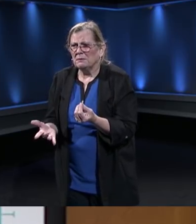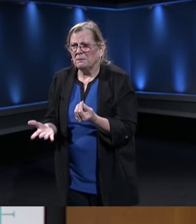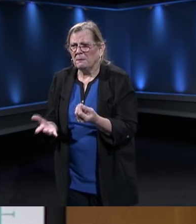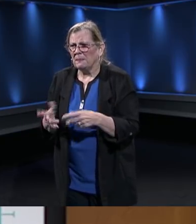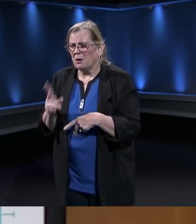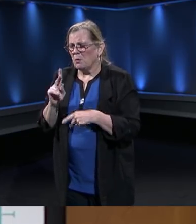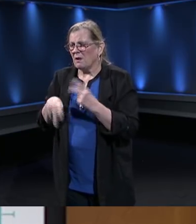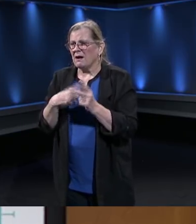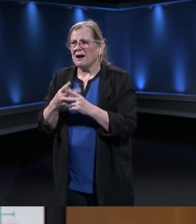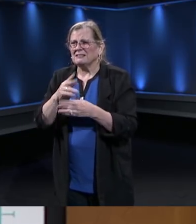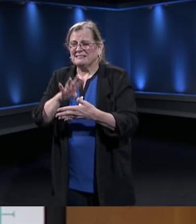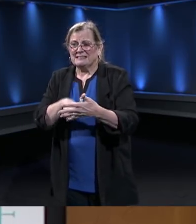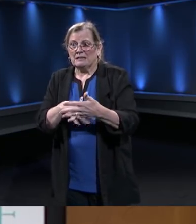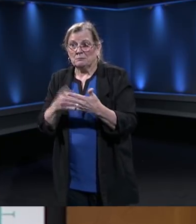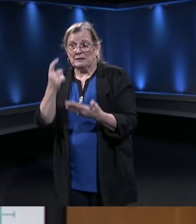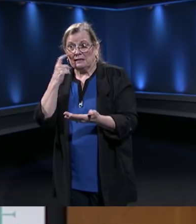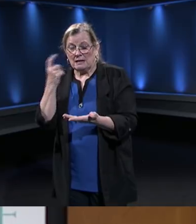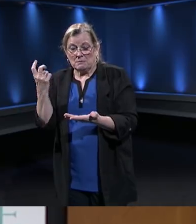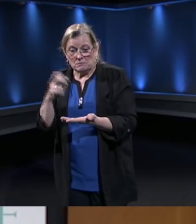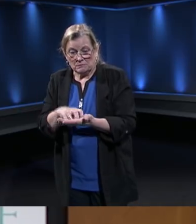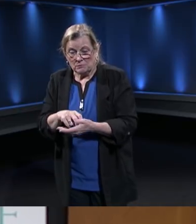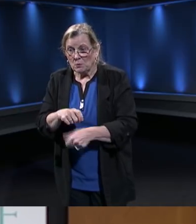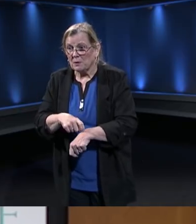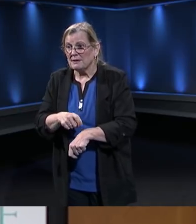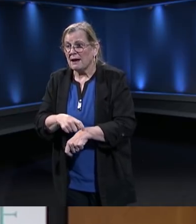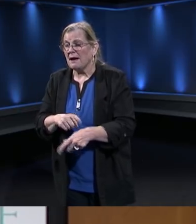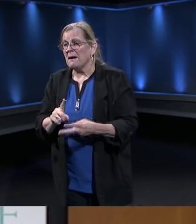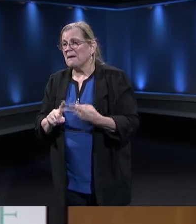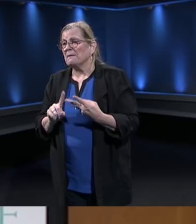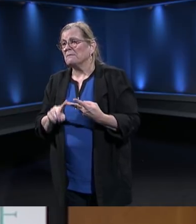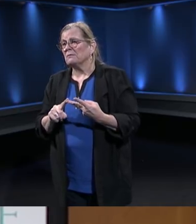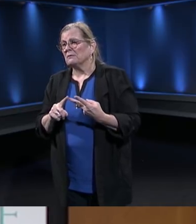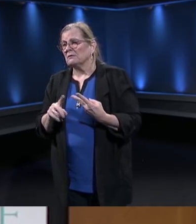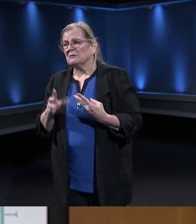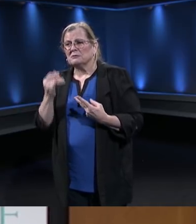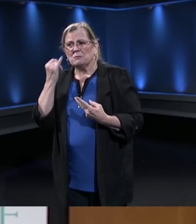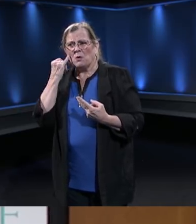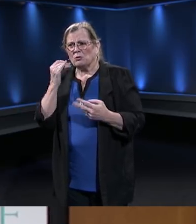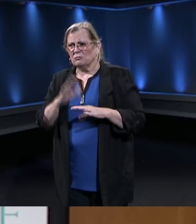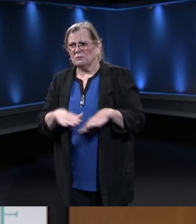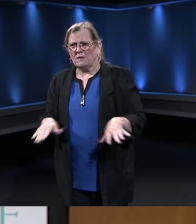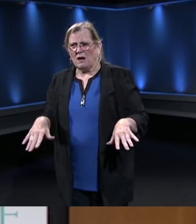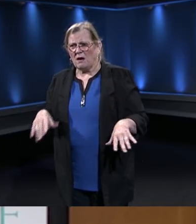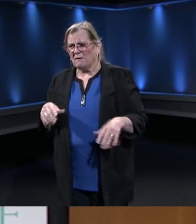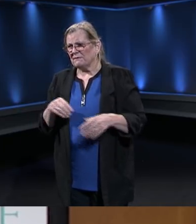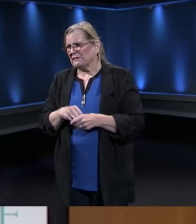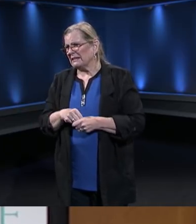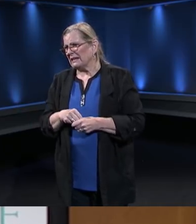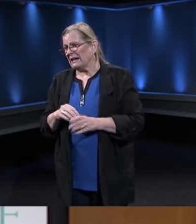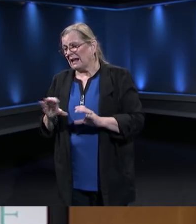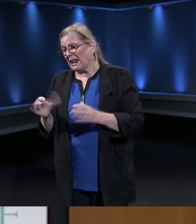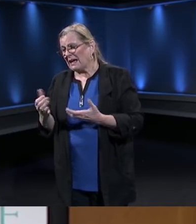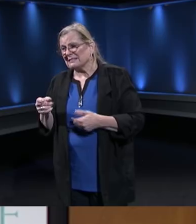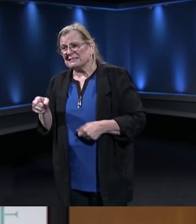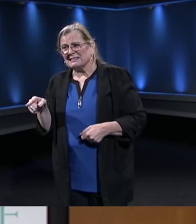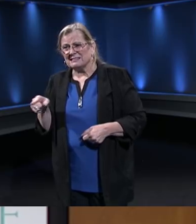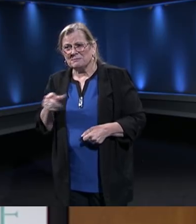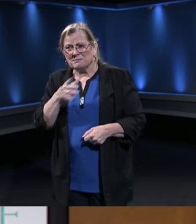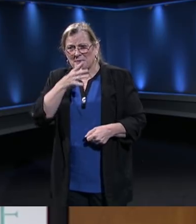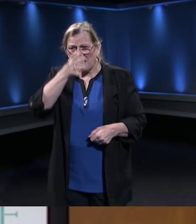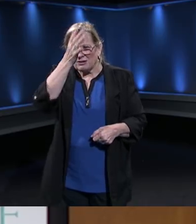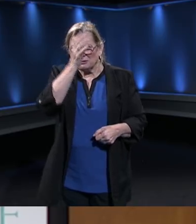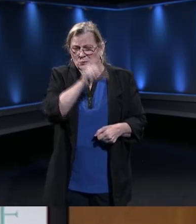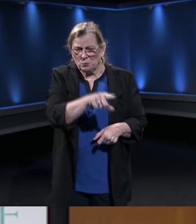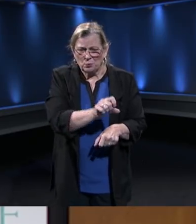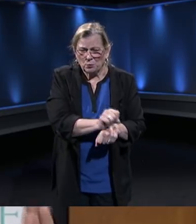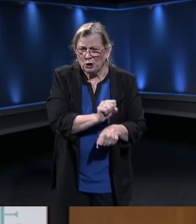So I know if a working parent has a meeting and the kids are in learning sessions, looking at each other's schedules together before you start out